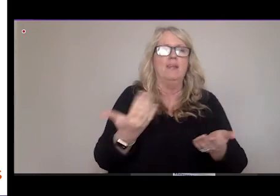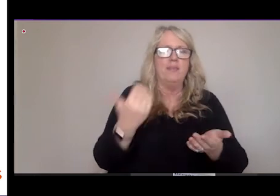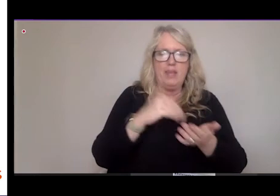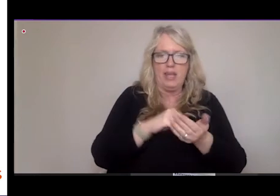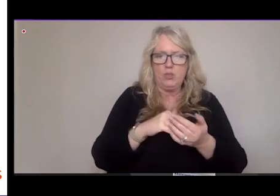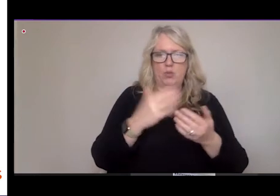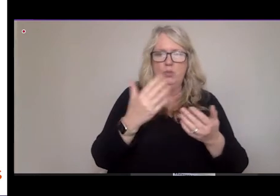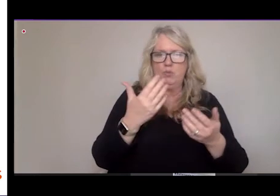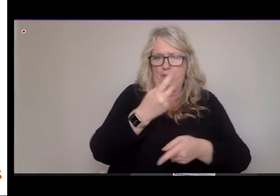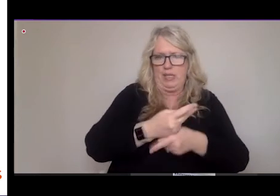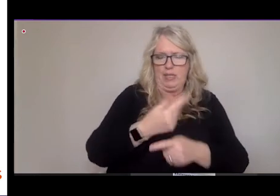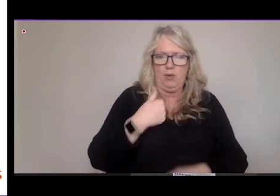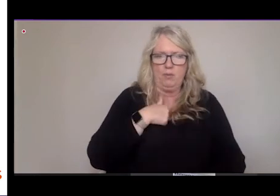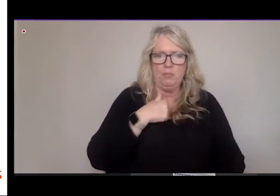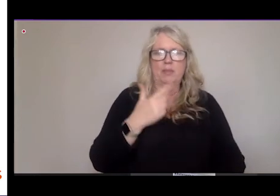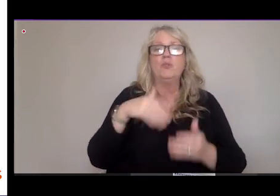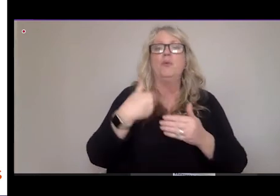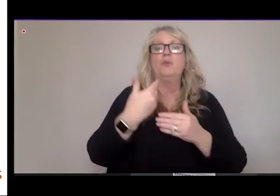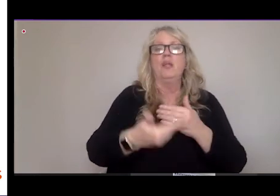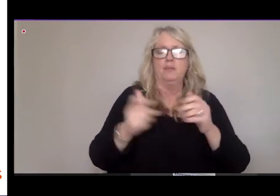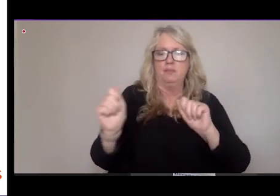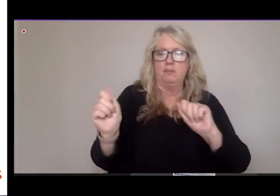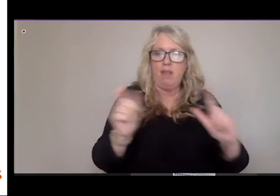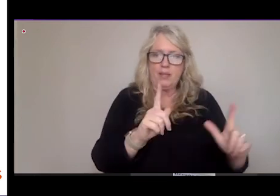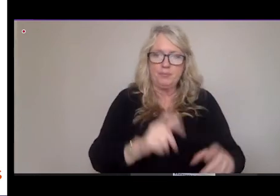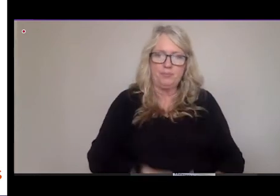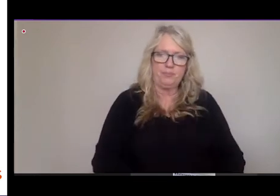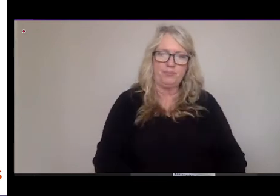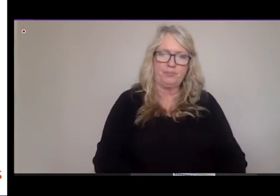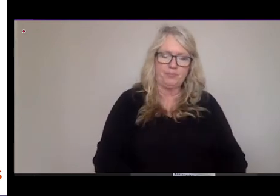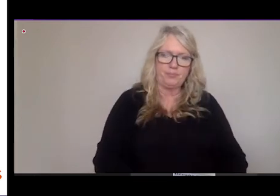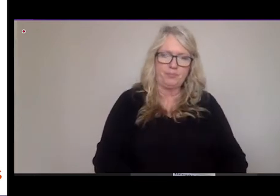development. So again, thank you for having me. Next slide.